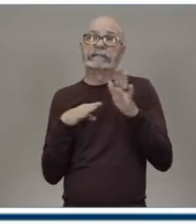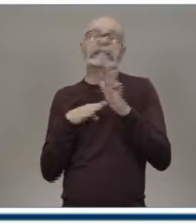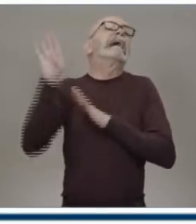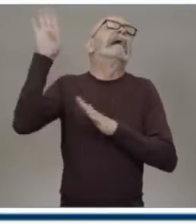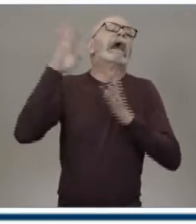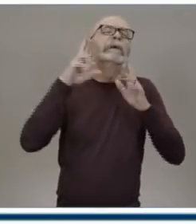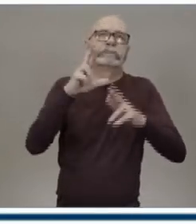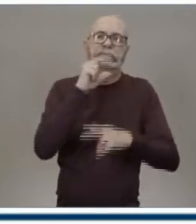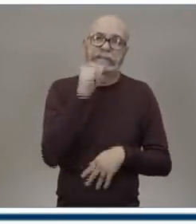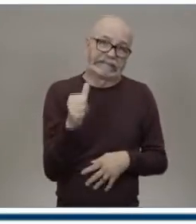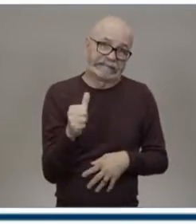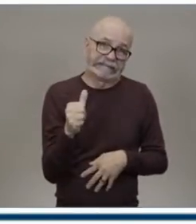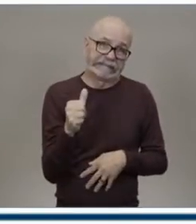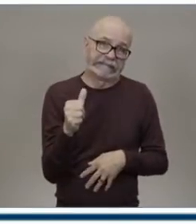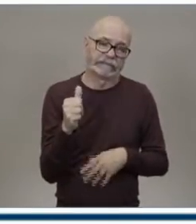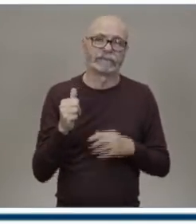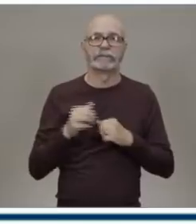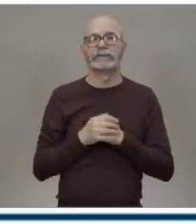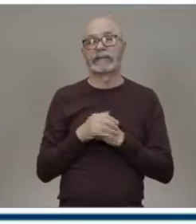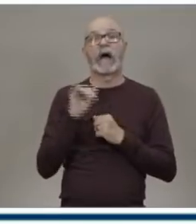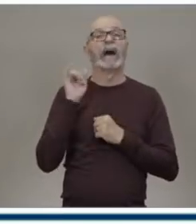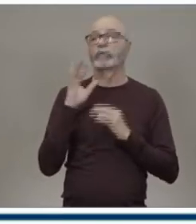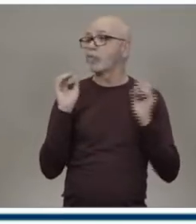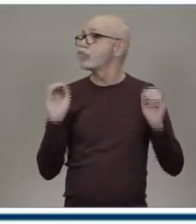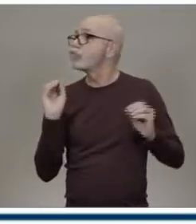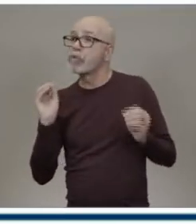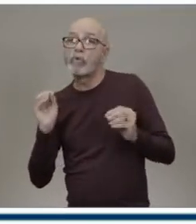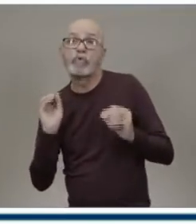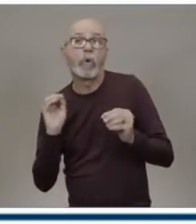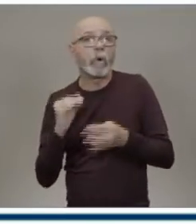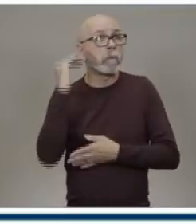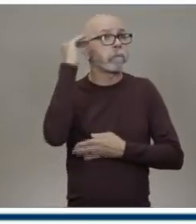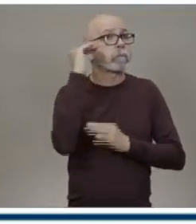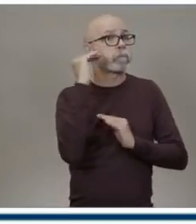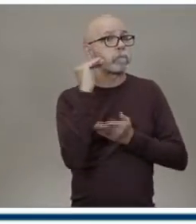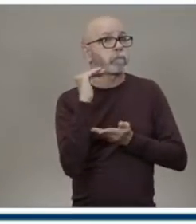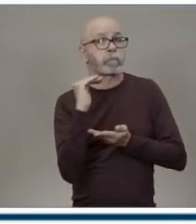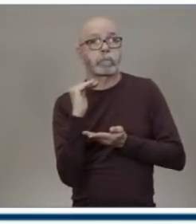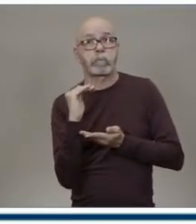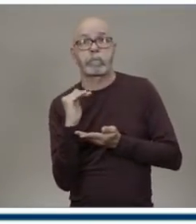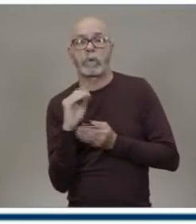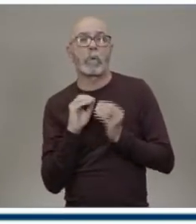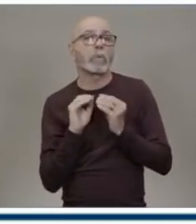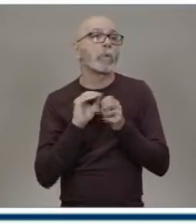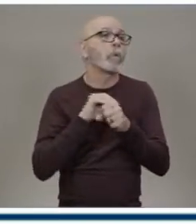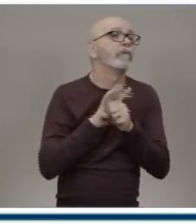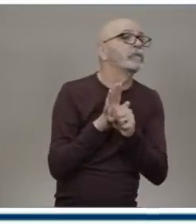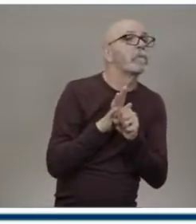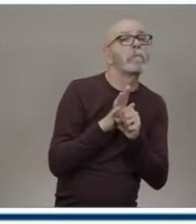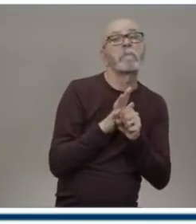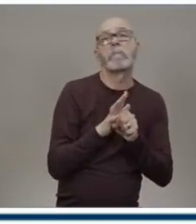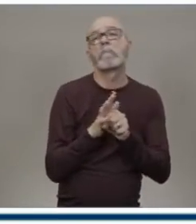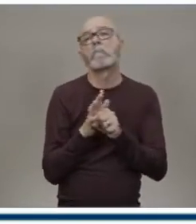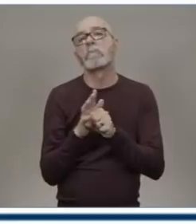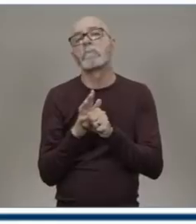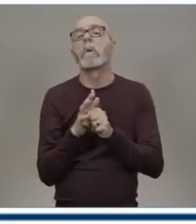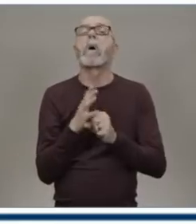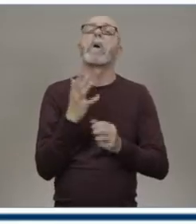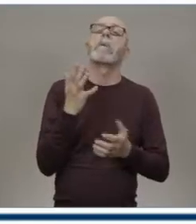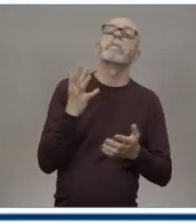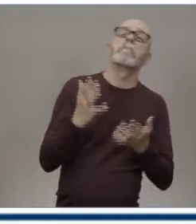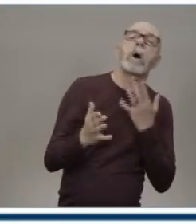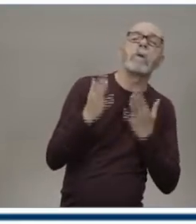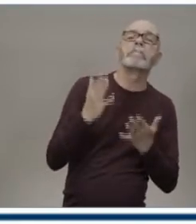locally acquired. And then based on that epidemiology, we'll start to look at, is it possible to start to loosen up some of